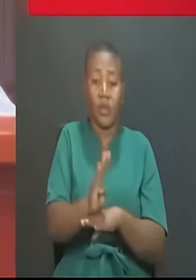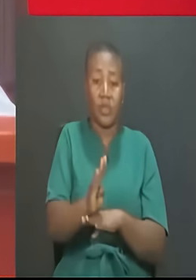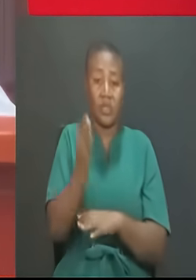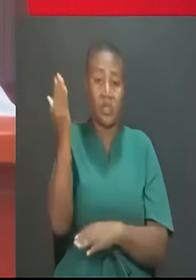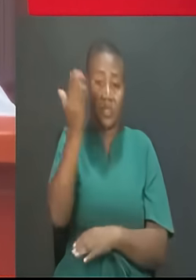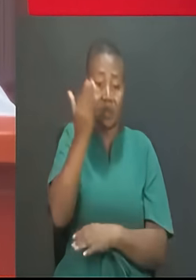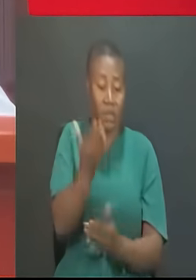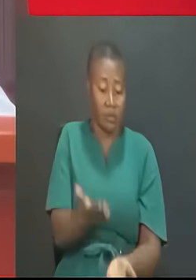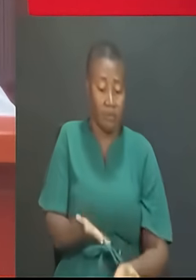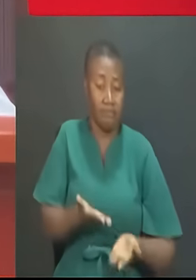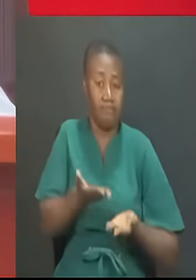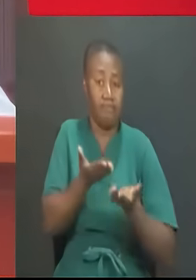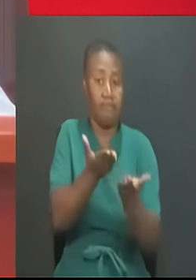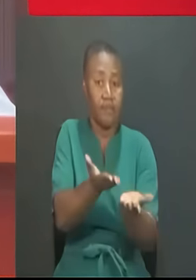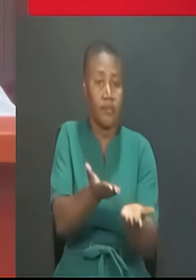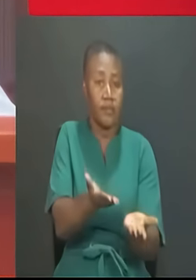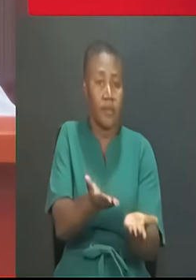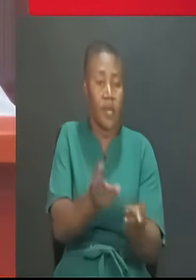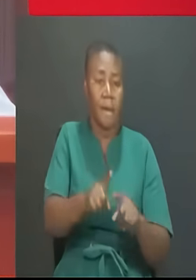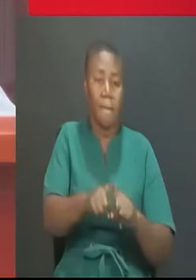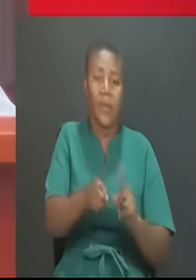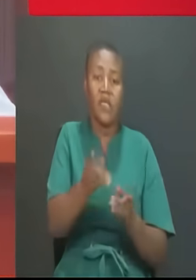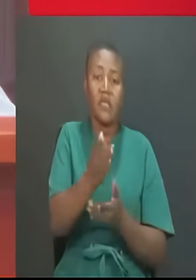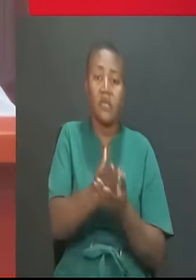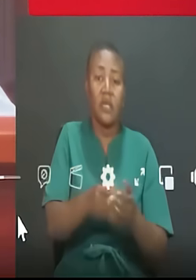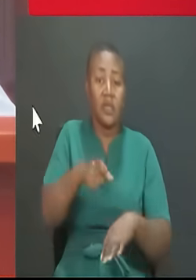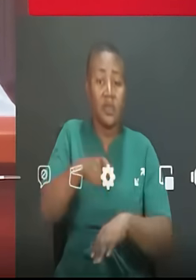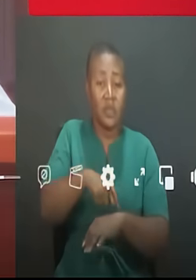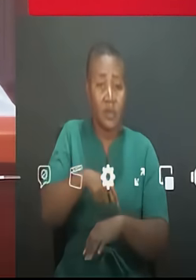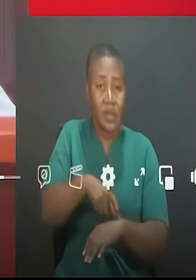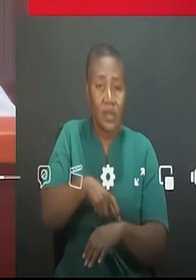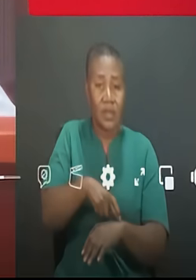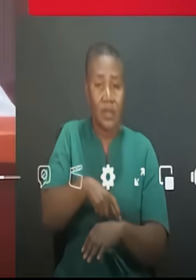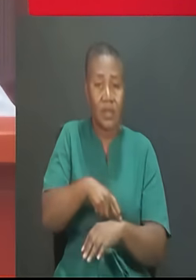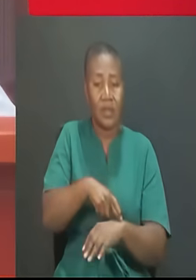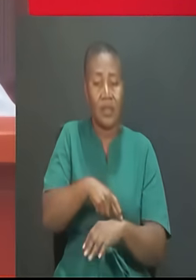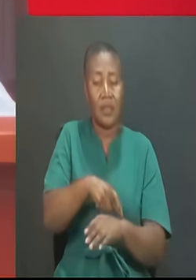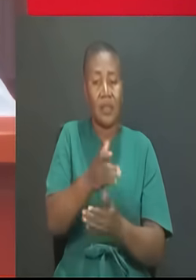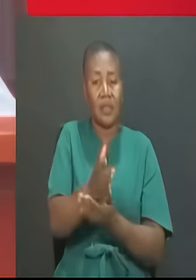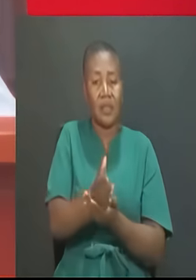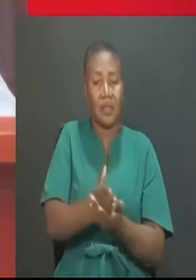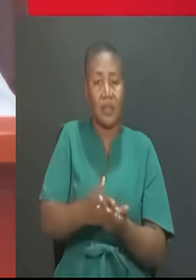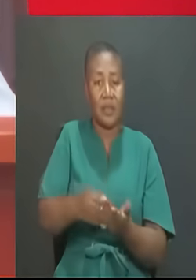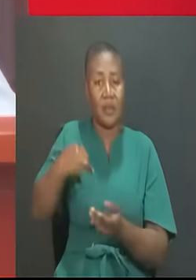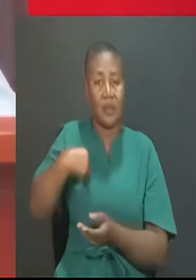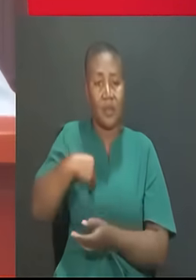But sometimes some members will go overboard.